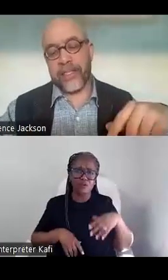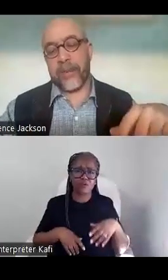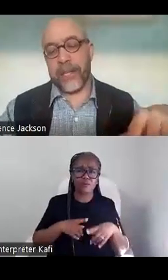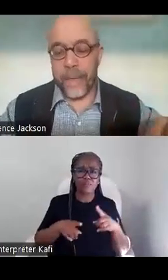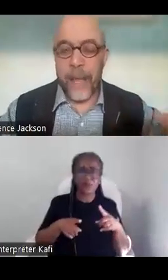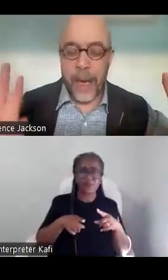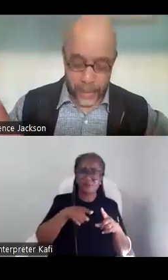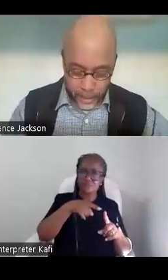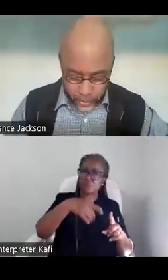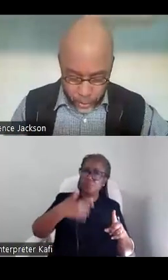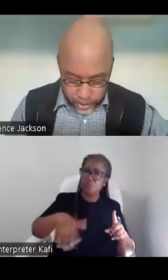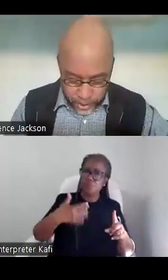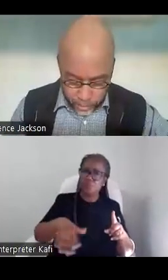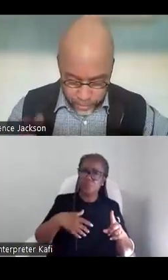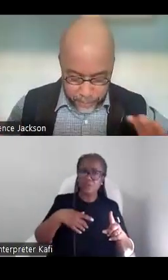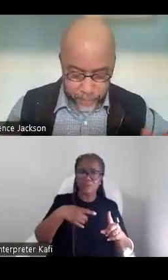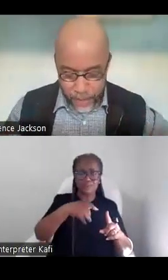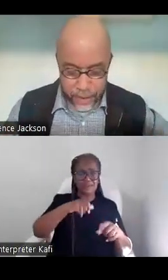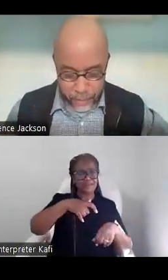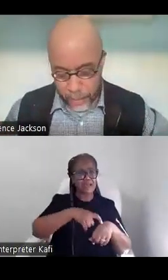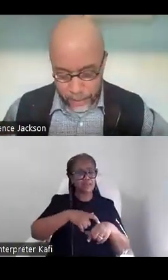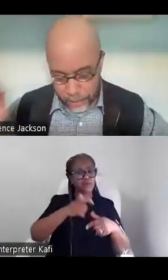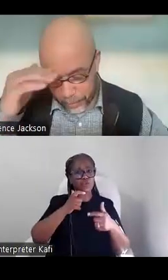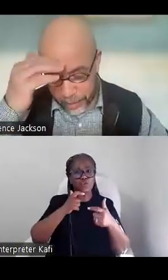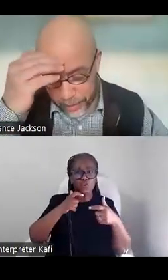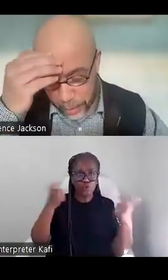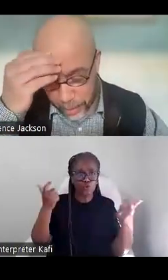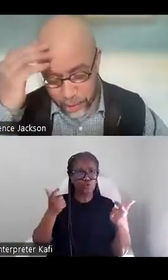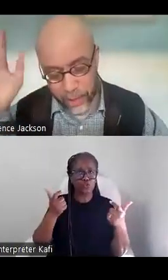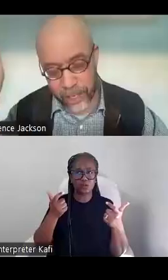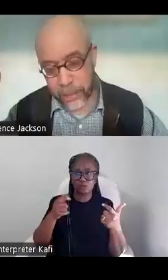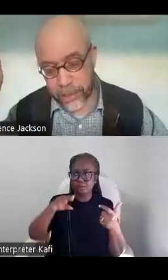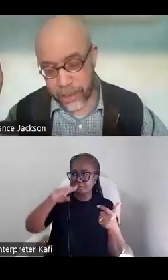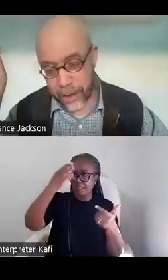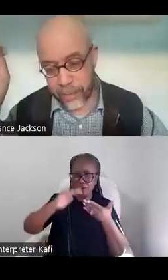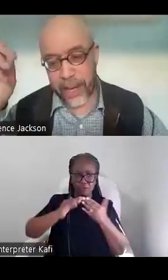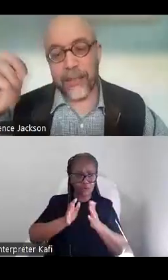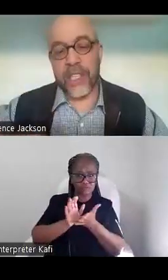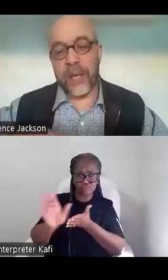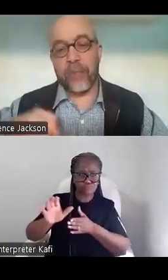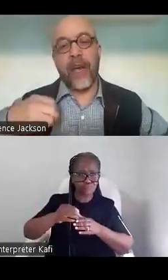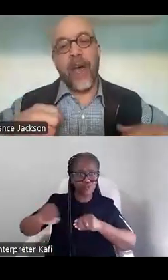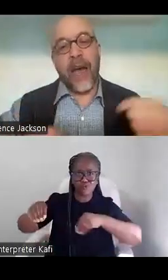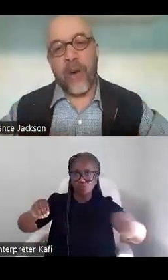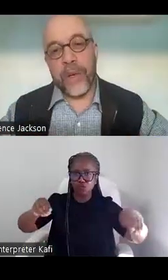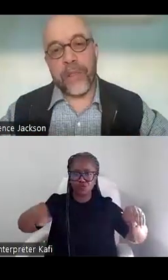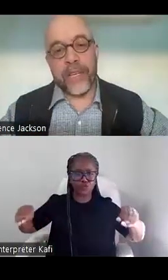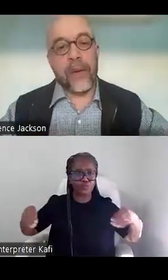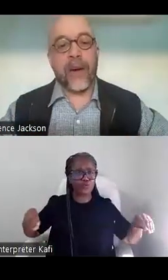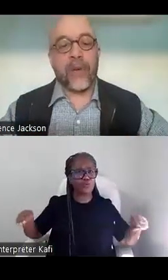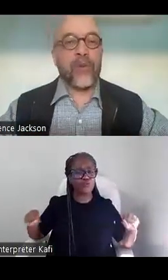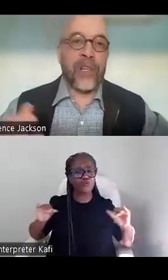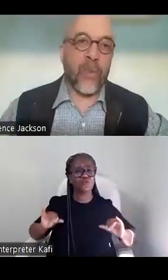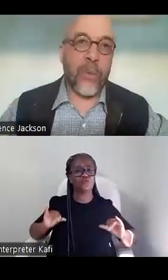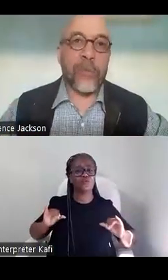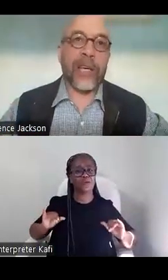back to that one again. But anyway, those are some of the dimensions or elements that have shaped how we think